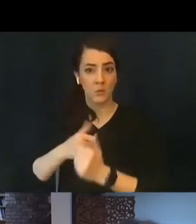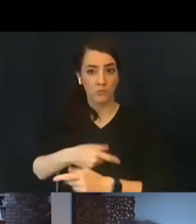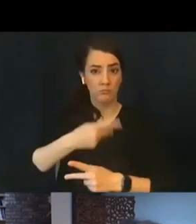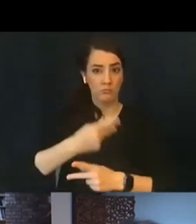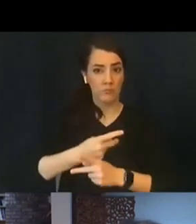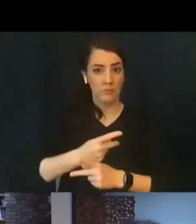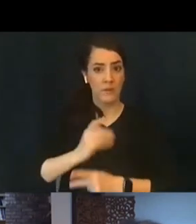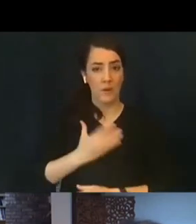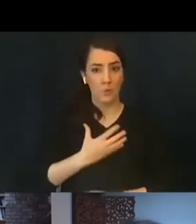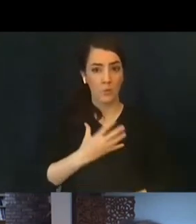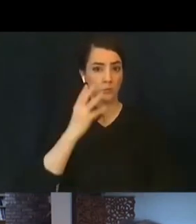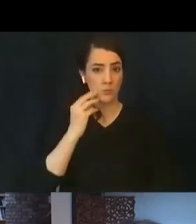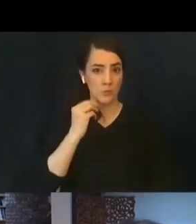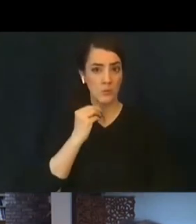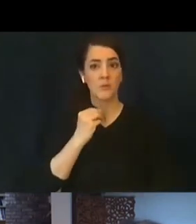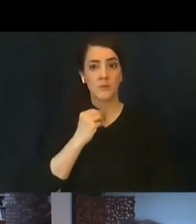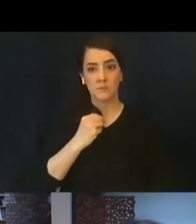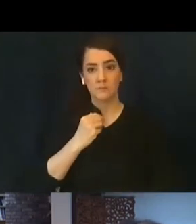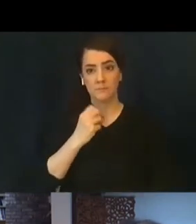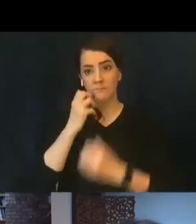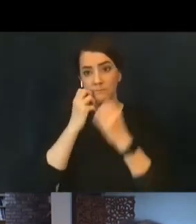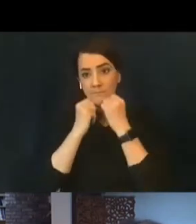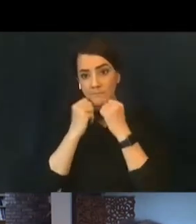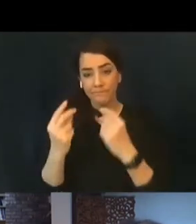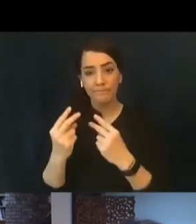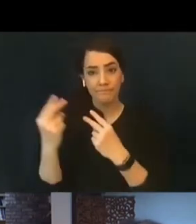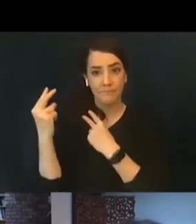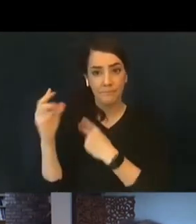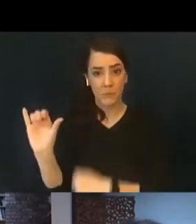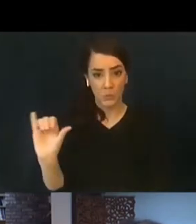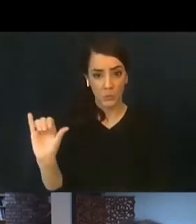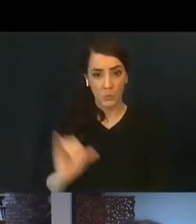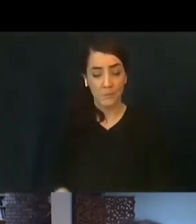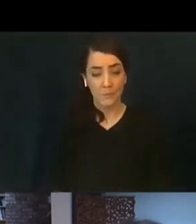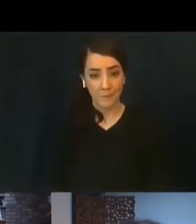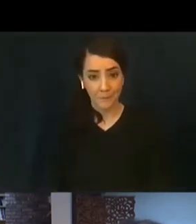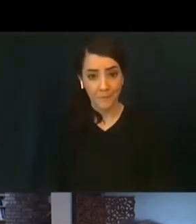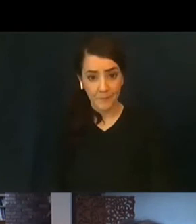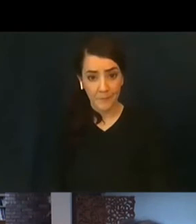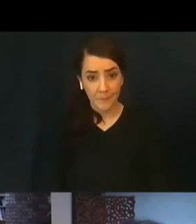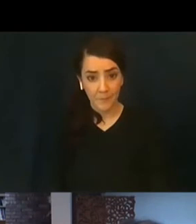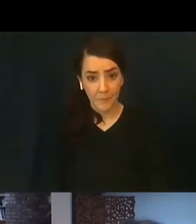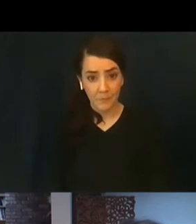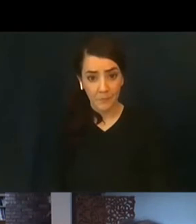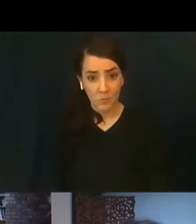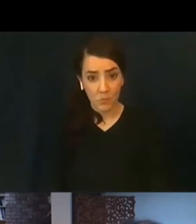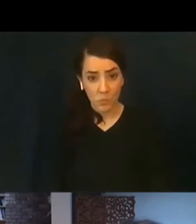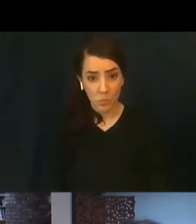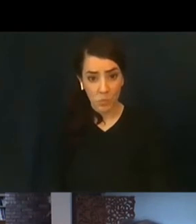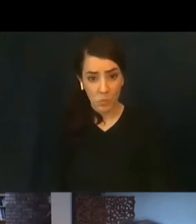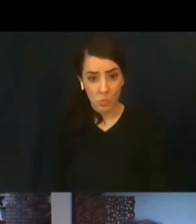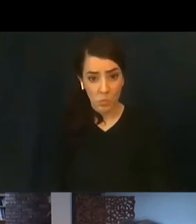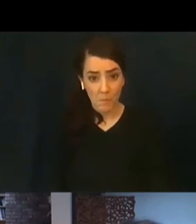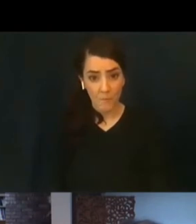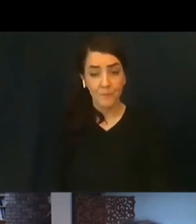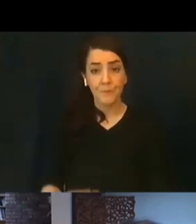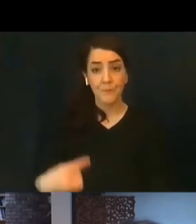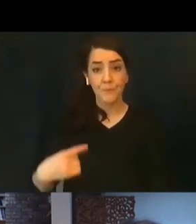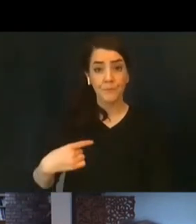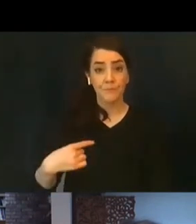as, uh, a representative, as the director for the education at the Ukrainian Community Center, um,